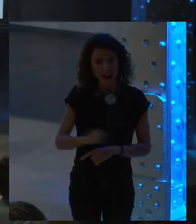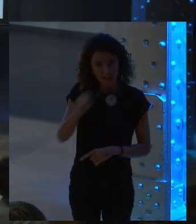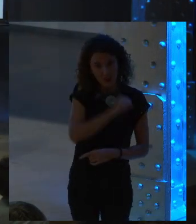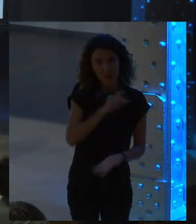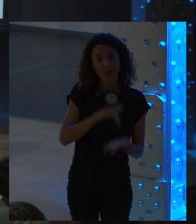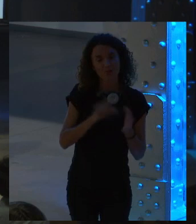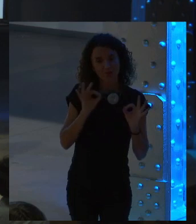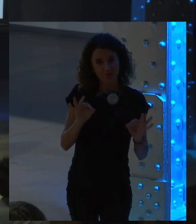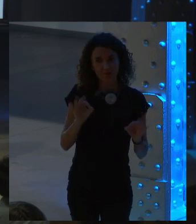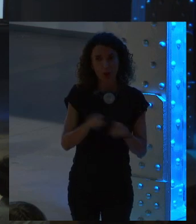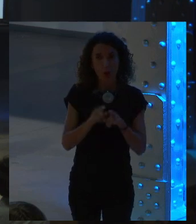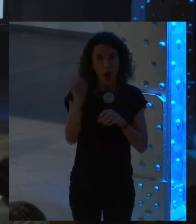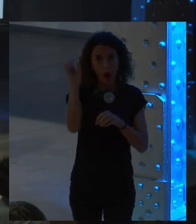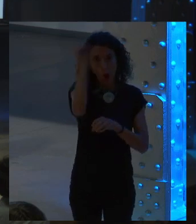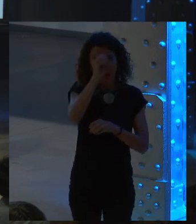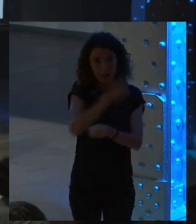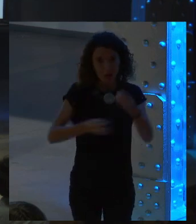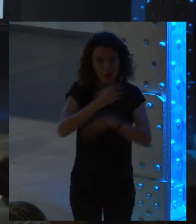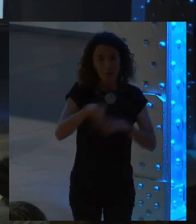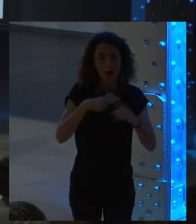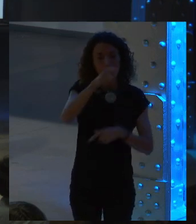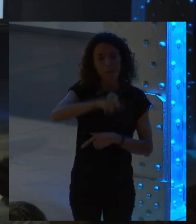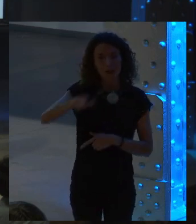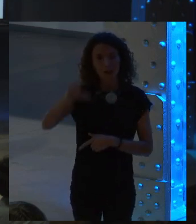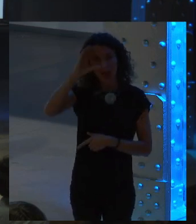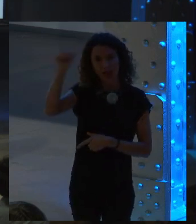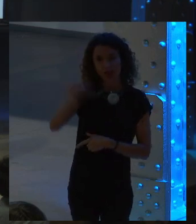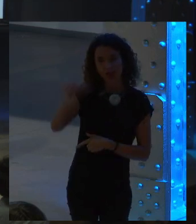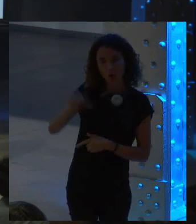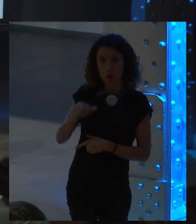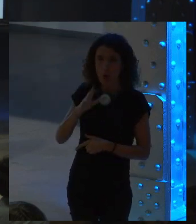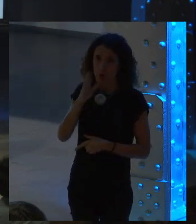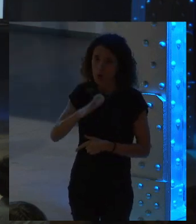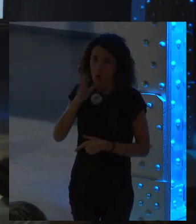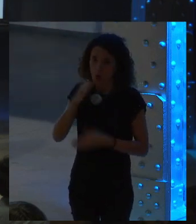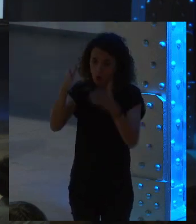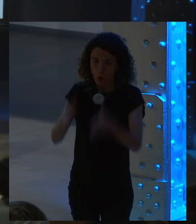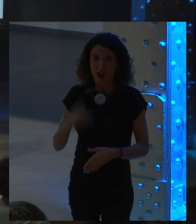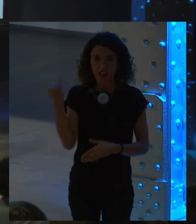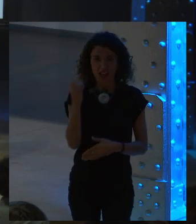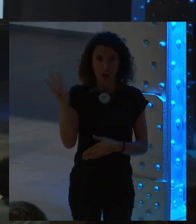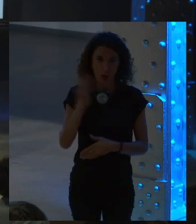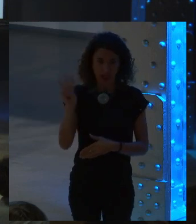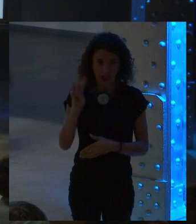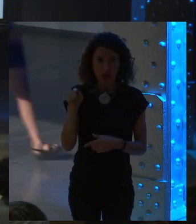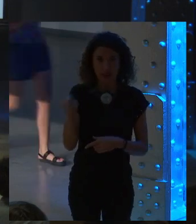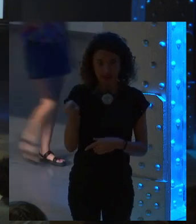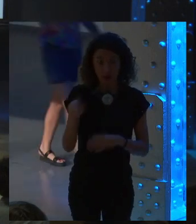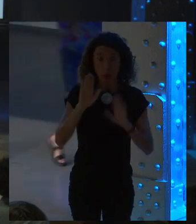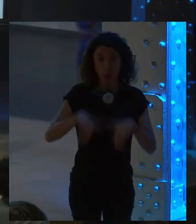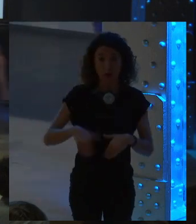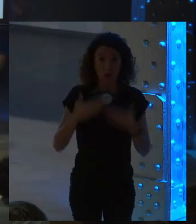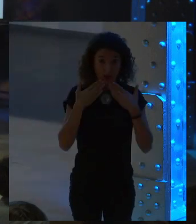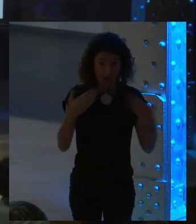Telefónica for the facilities to exchange opinions and giving us the chance to listen